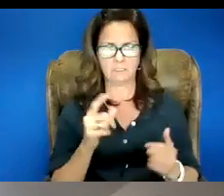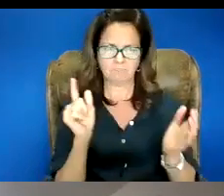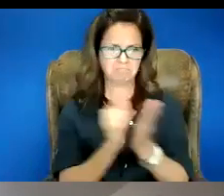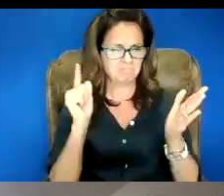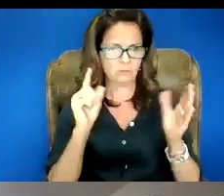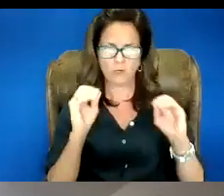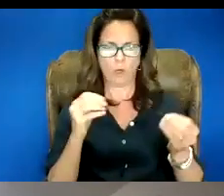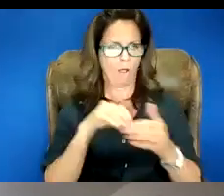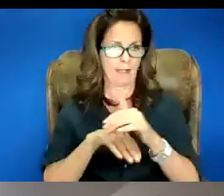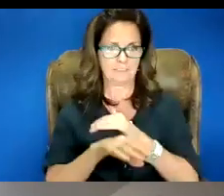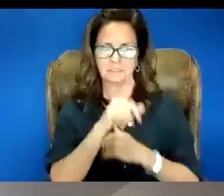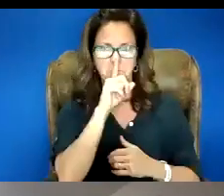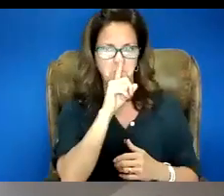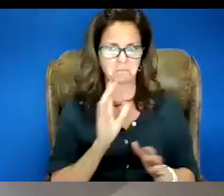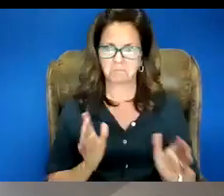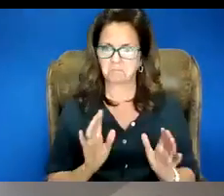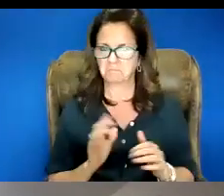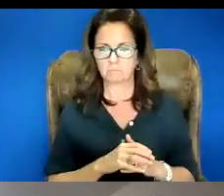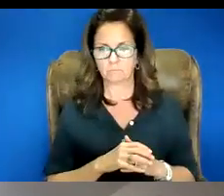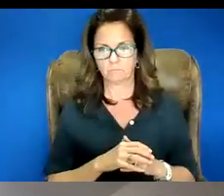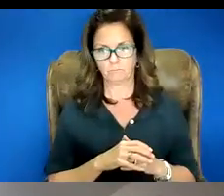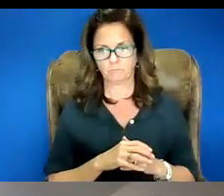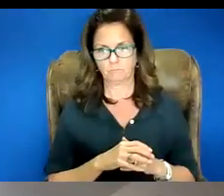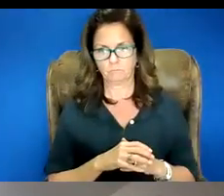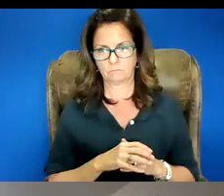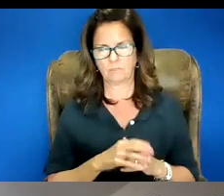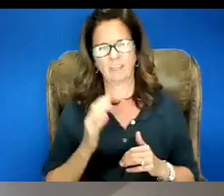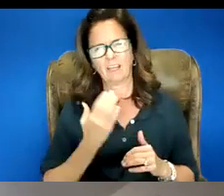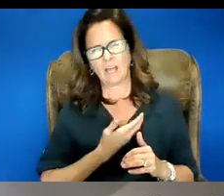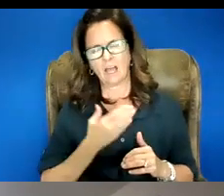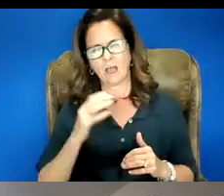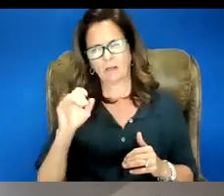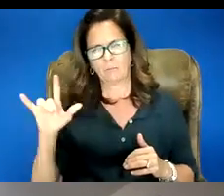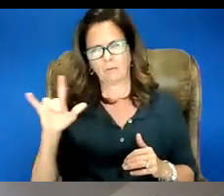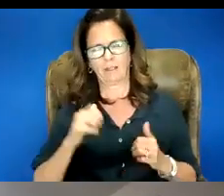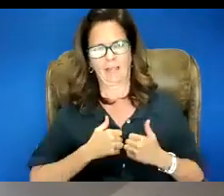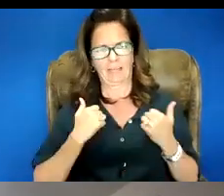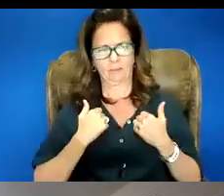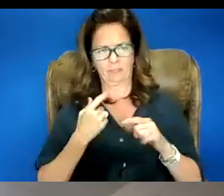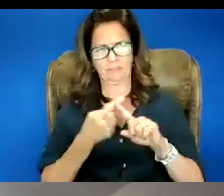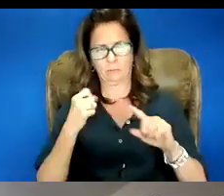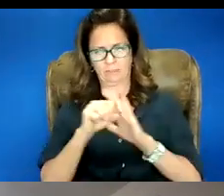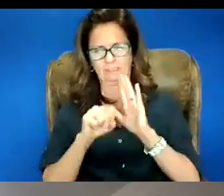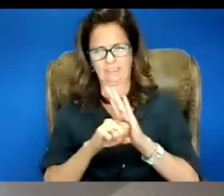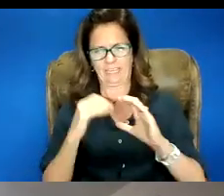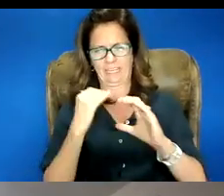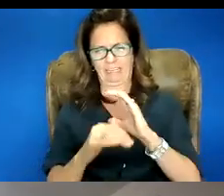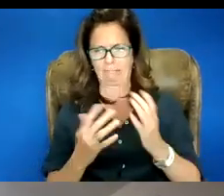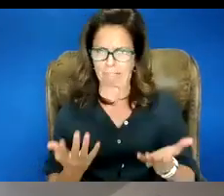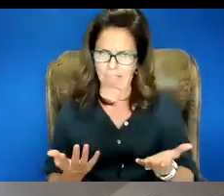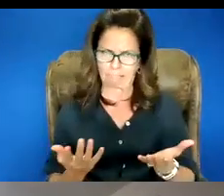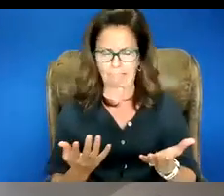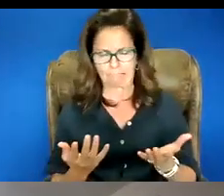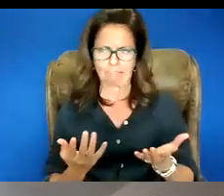I can't say as far as our email addresses from the state, but believe me, we have